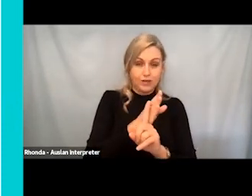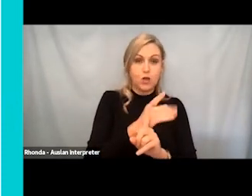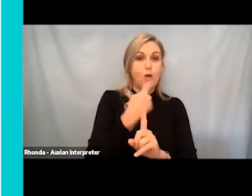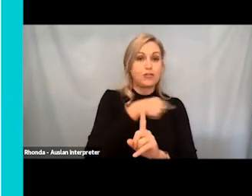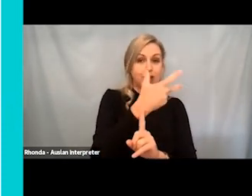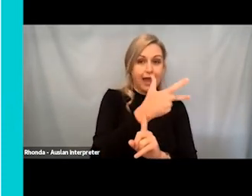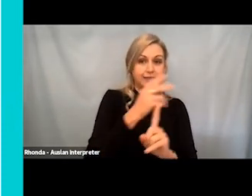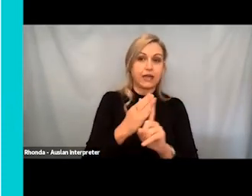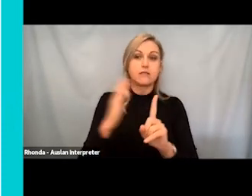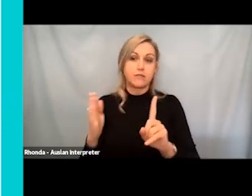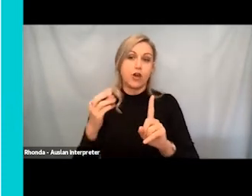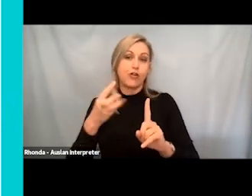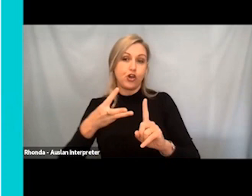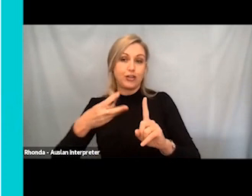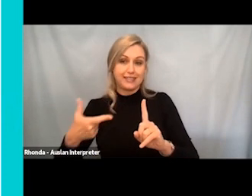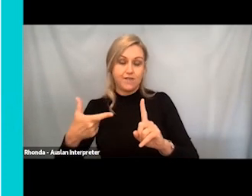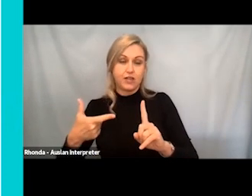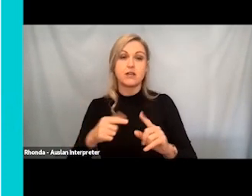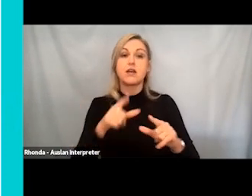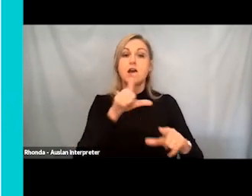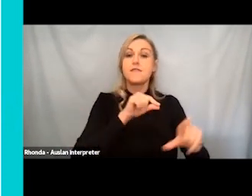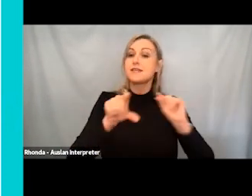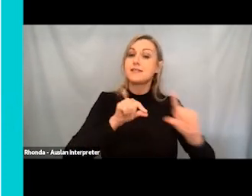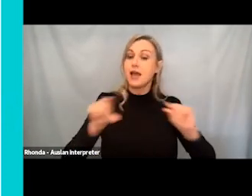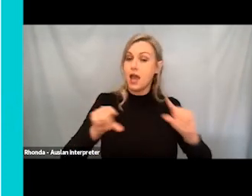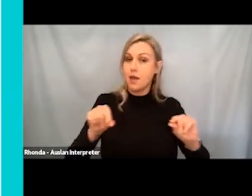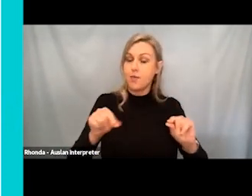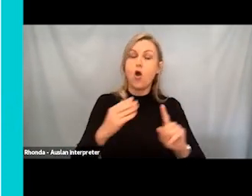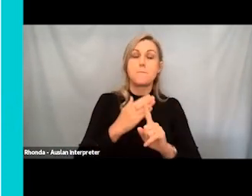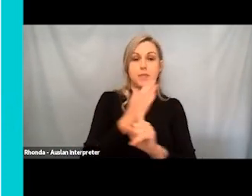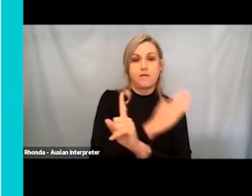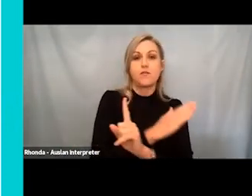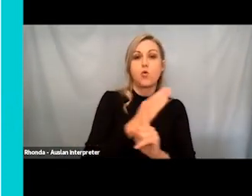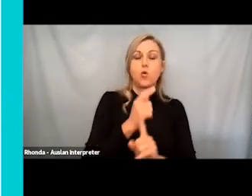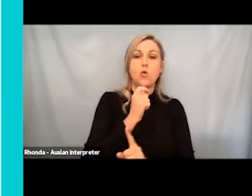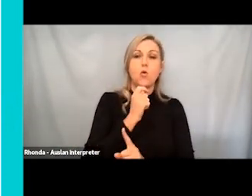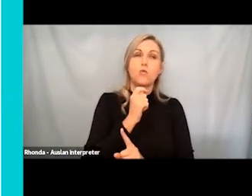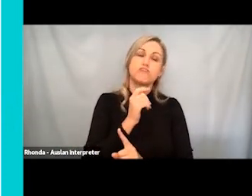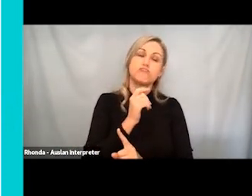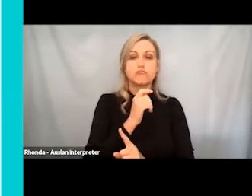37 since. The sample before that was almost